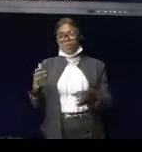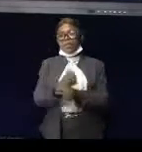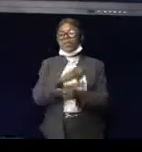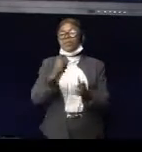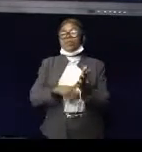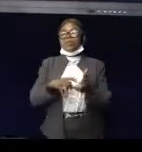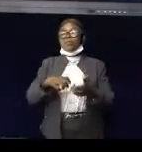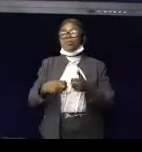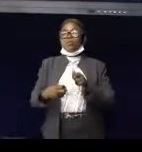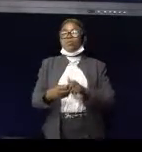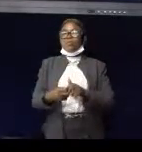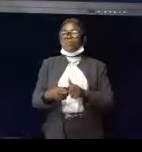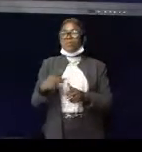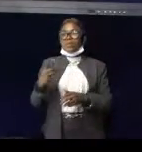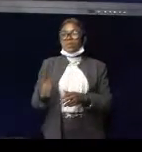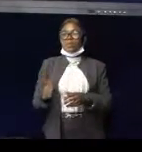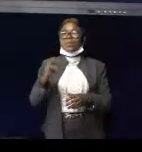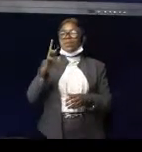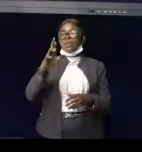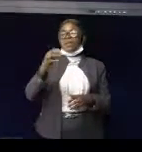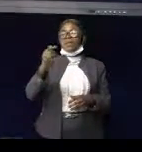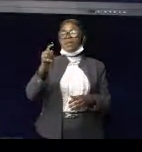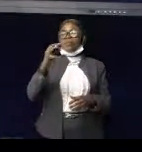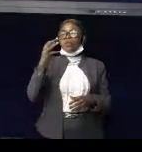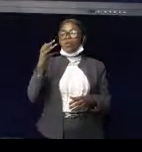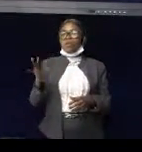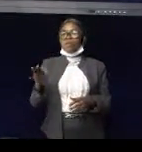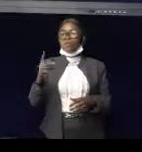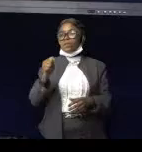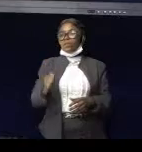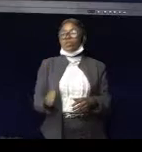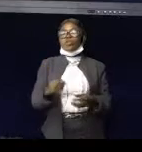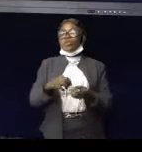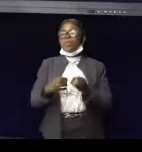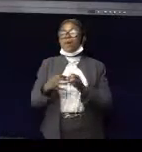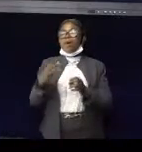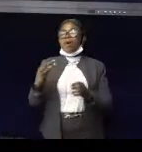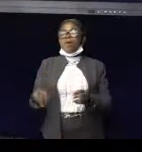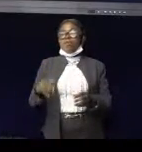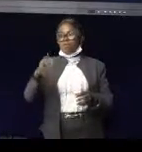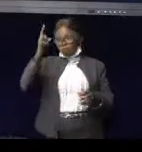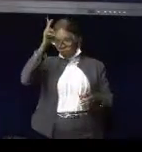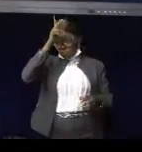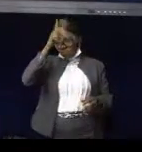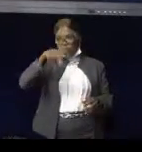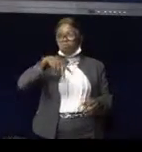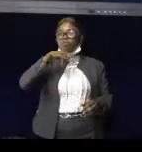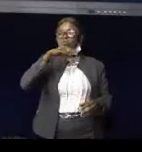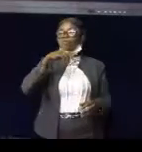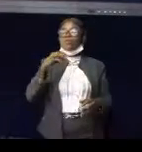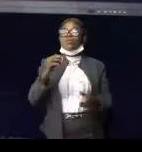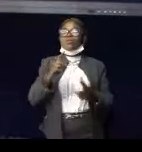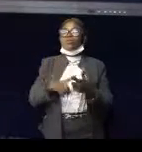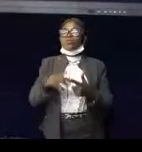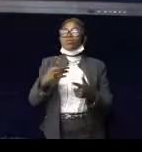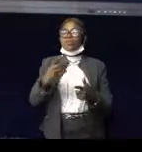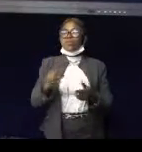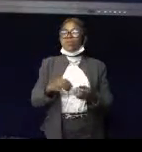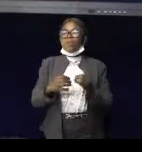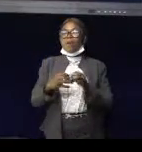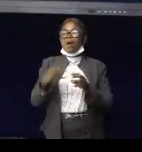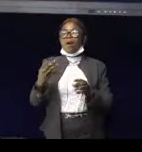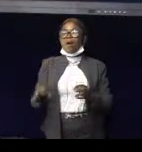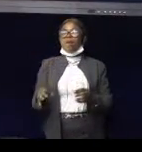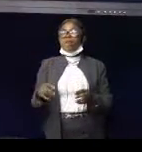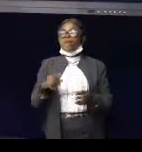this problem. The ratio of the number of goats to the number of sheep in a garden is 3:1. Goats 3,